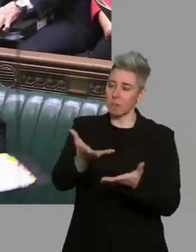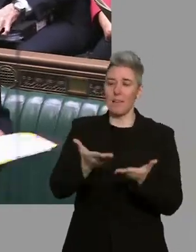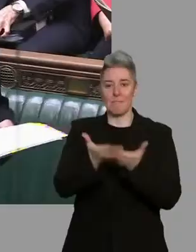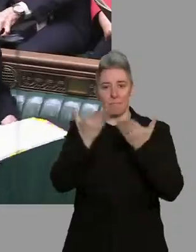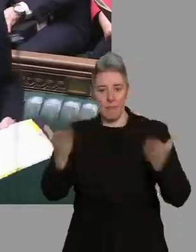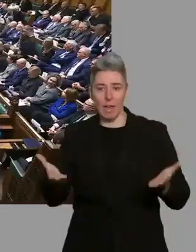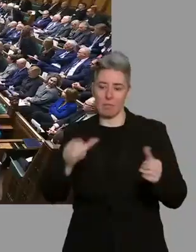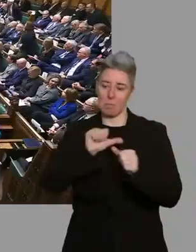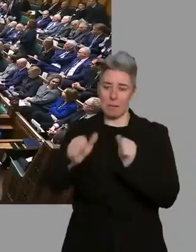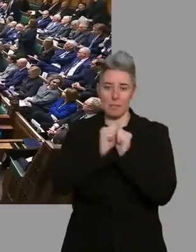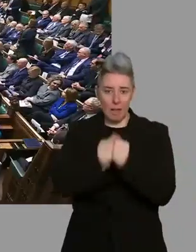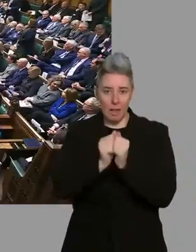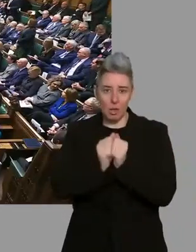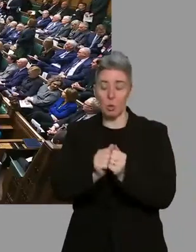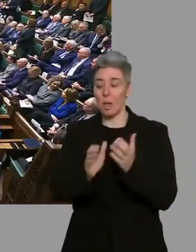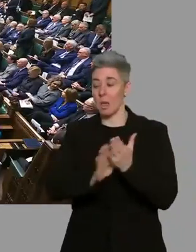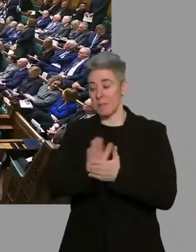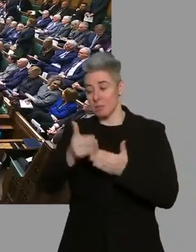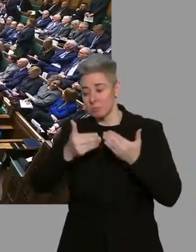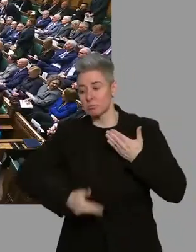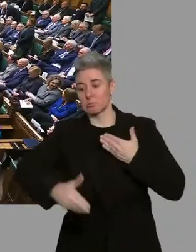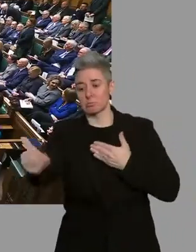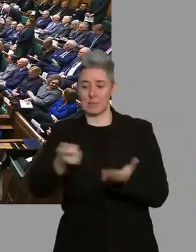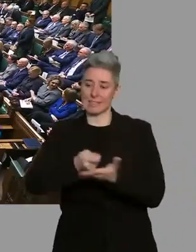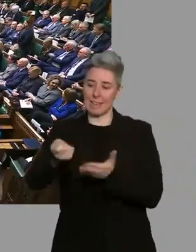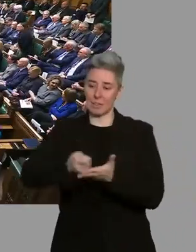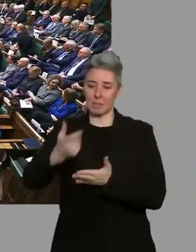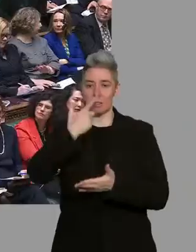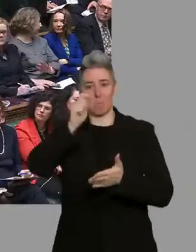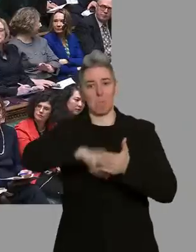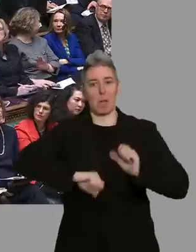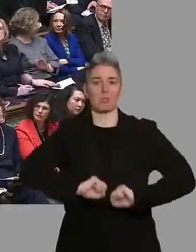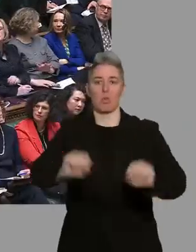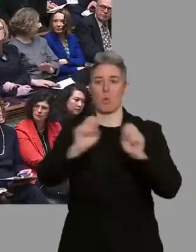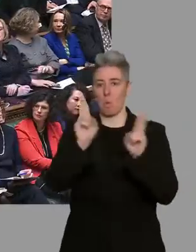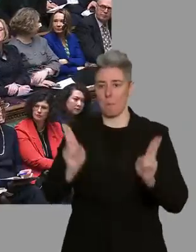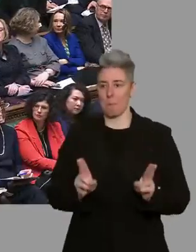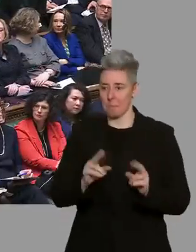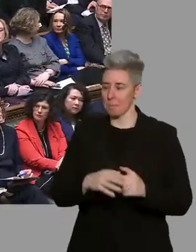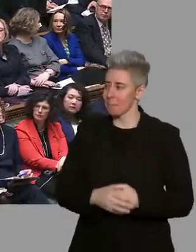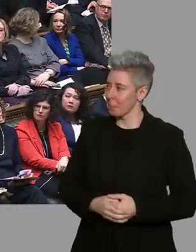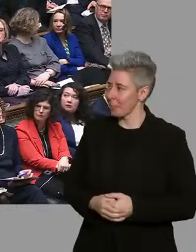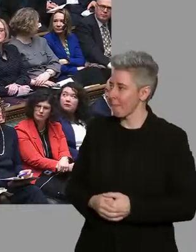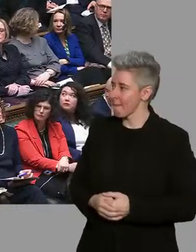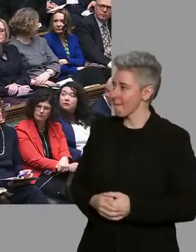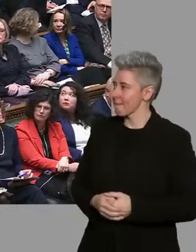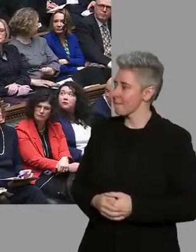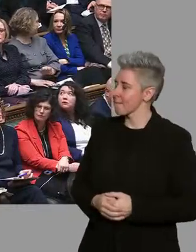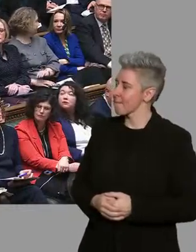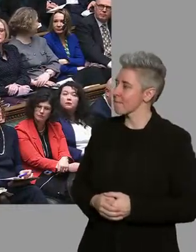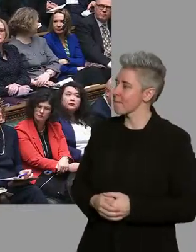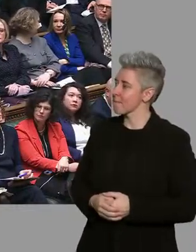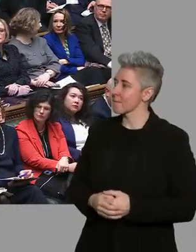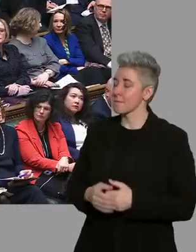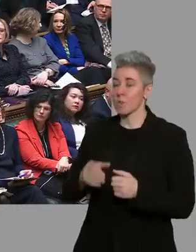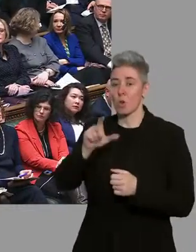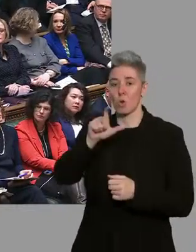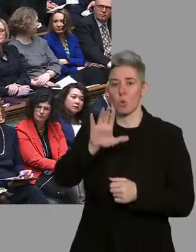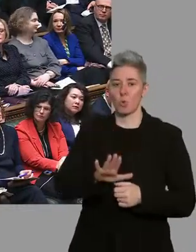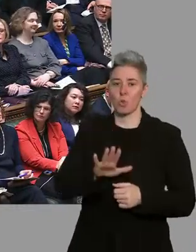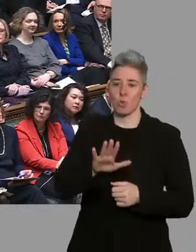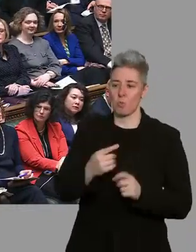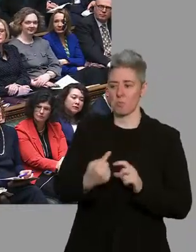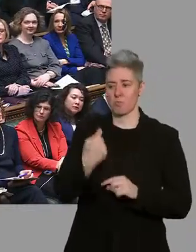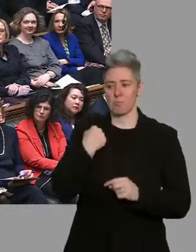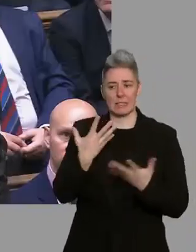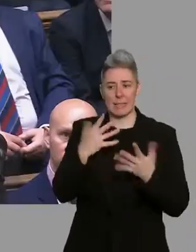home. Andrew George. Thank you, Mr. Speaker. In Cornwall, in the last 10 years, over £500 million has